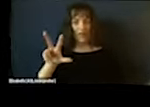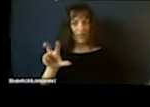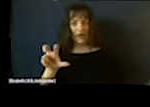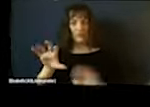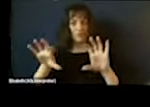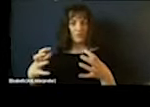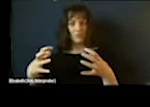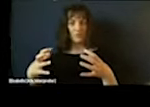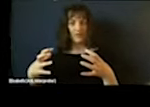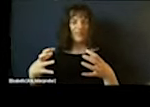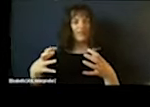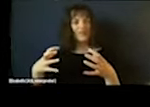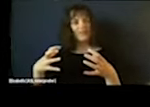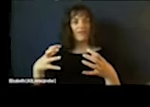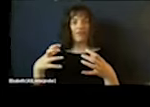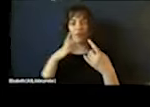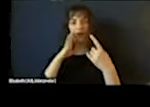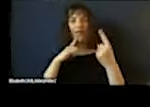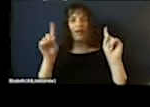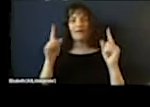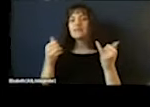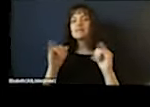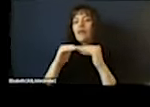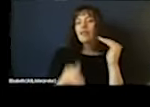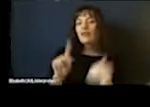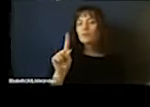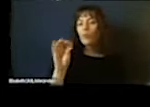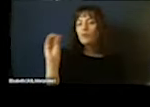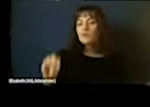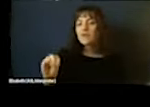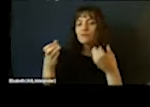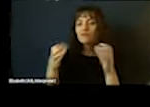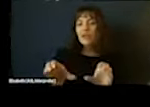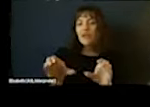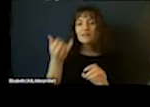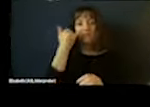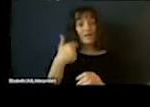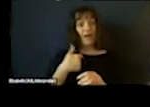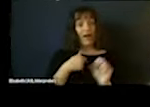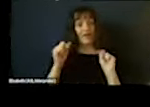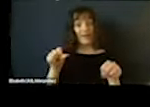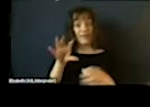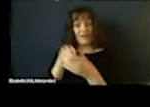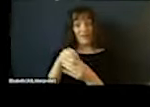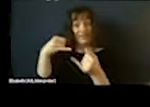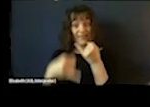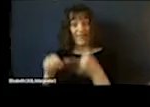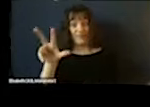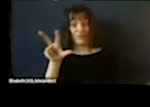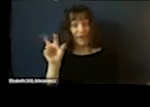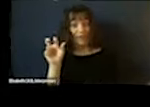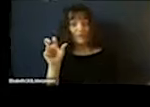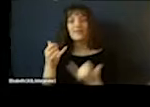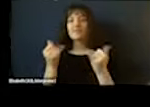chance. So if I can make a 300 out of 36,000, maybe that makes me so proud of myself and confident. So